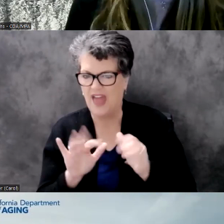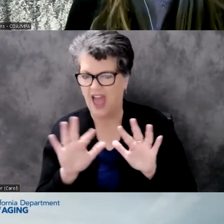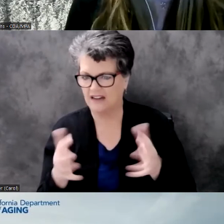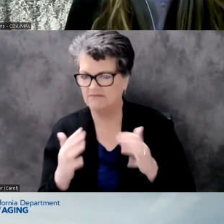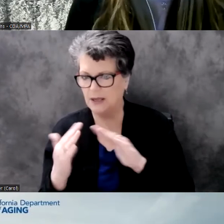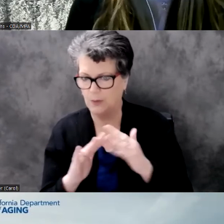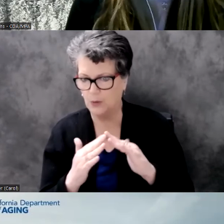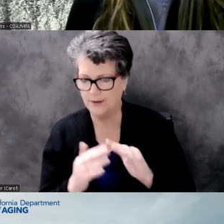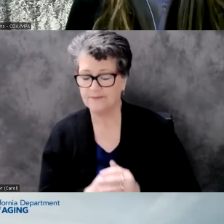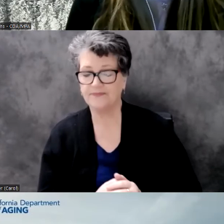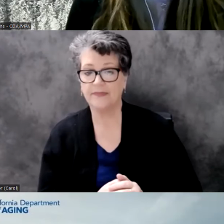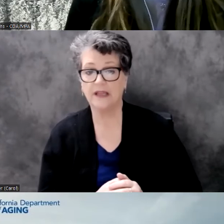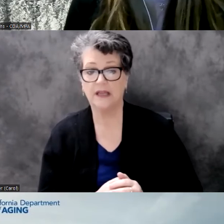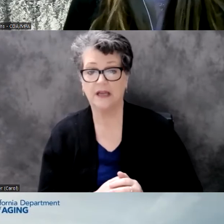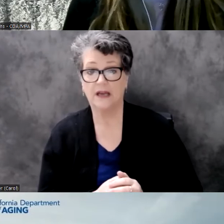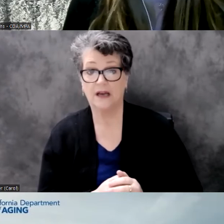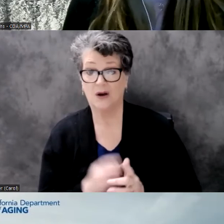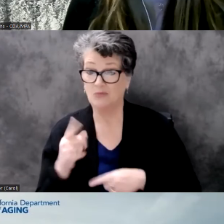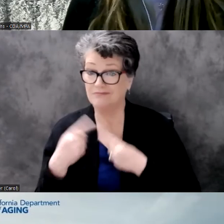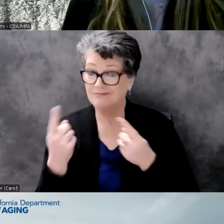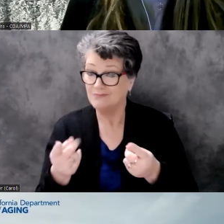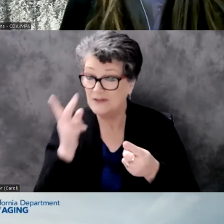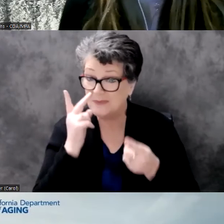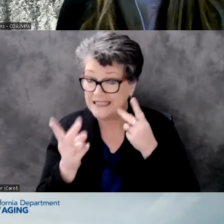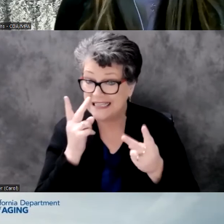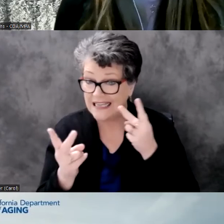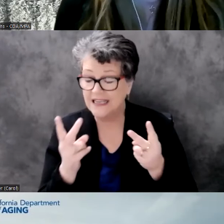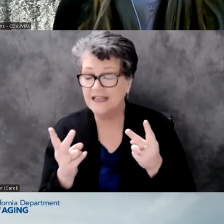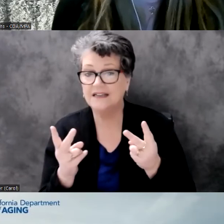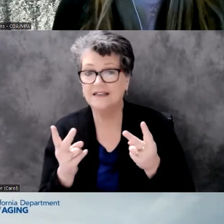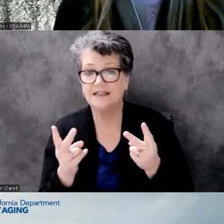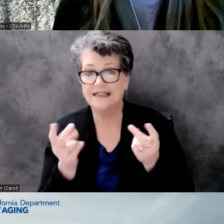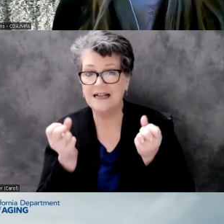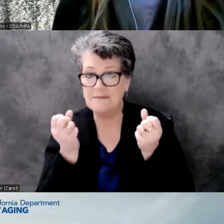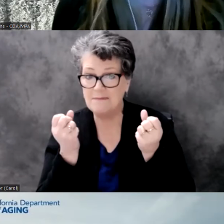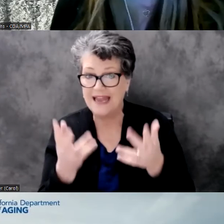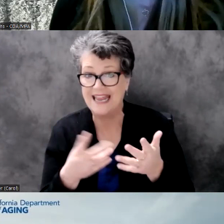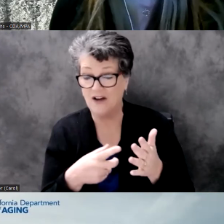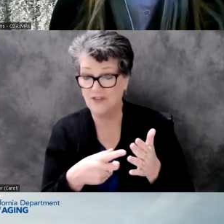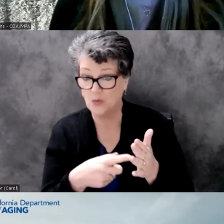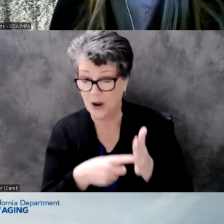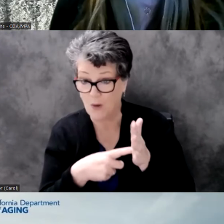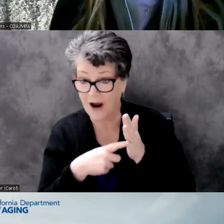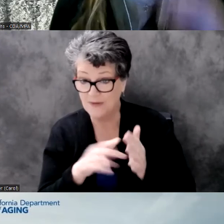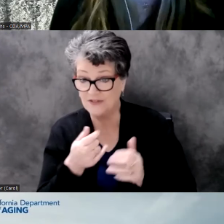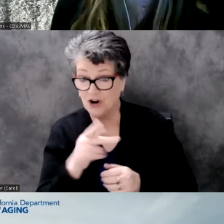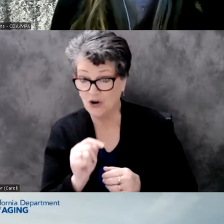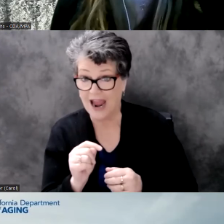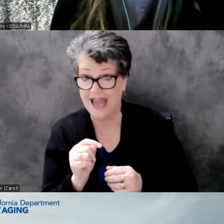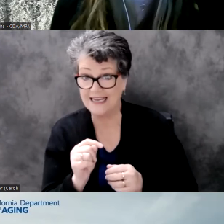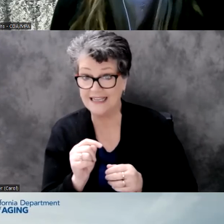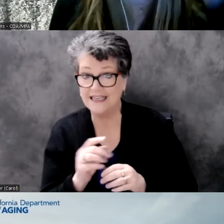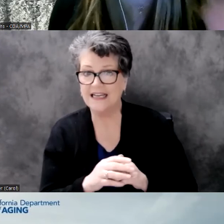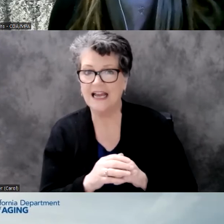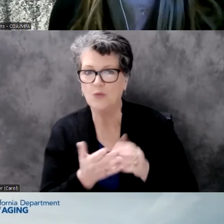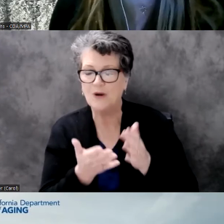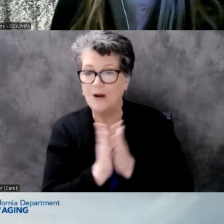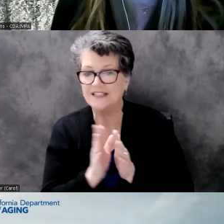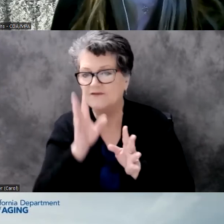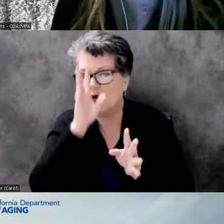what we've been seeing is that a lot of the grant requirements are requesting for innovative